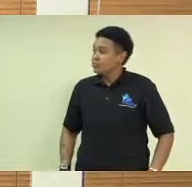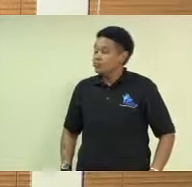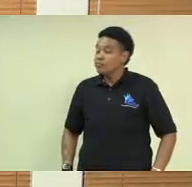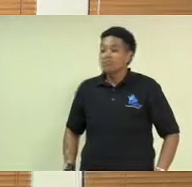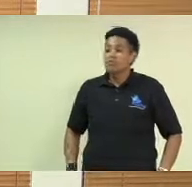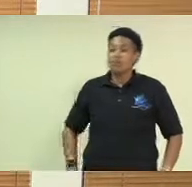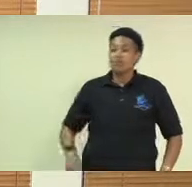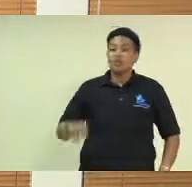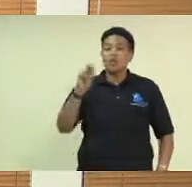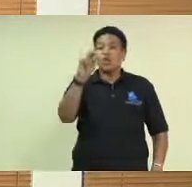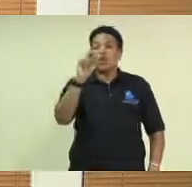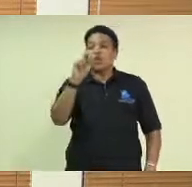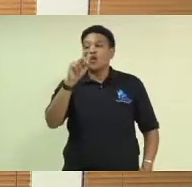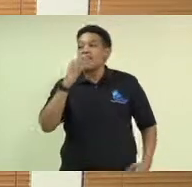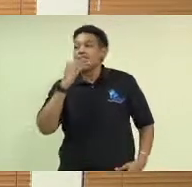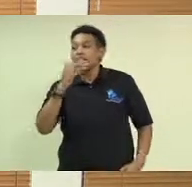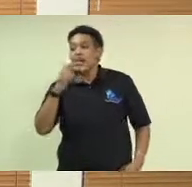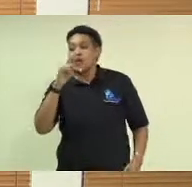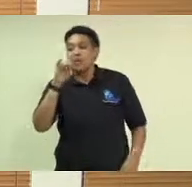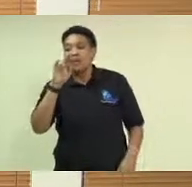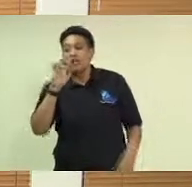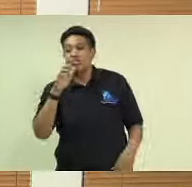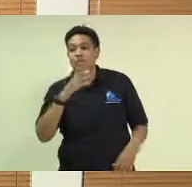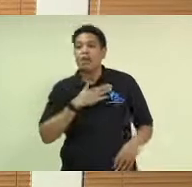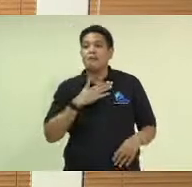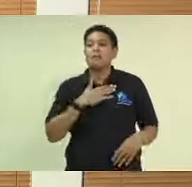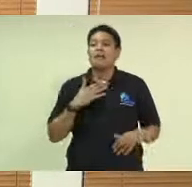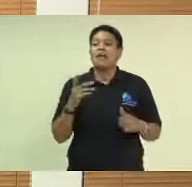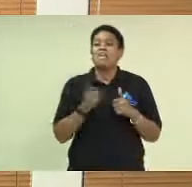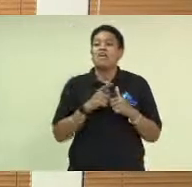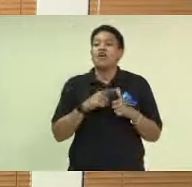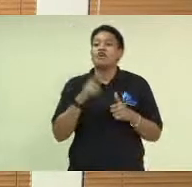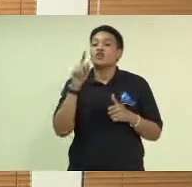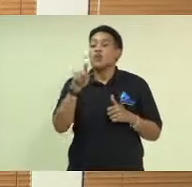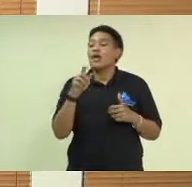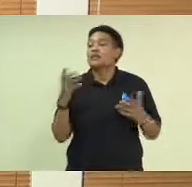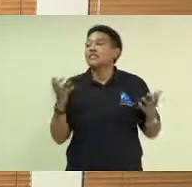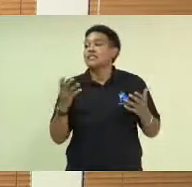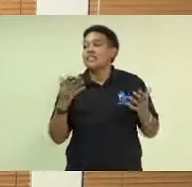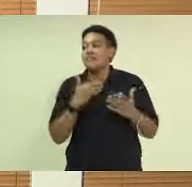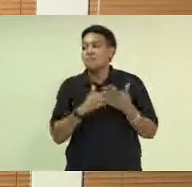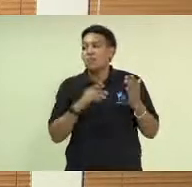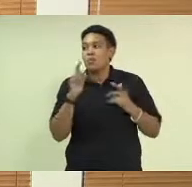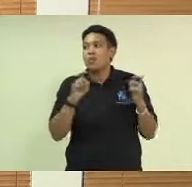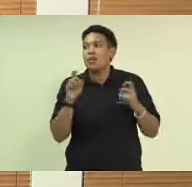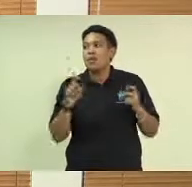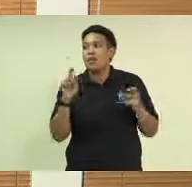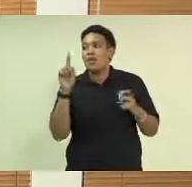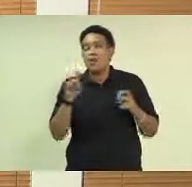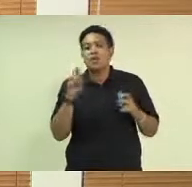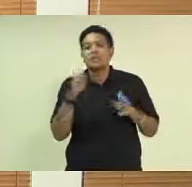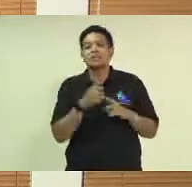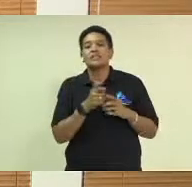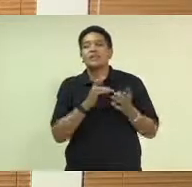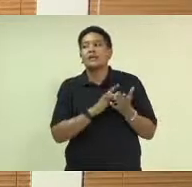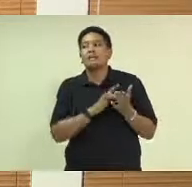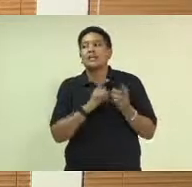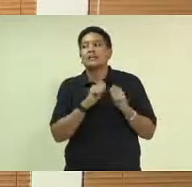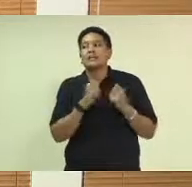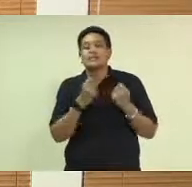Okay, thank you very much, Peter. I have some questions. The first question is to the medical